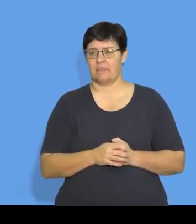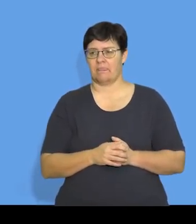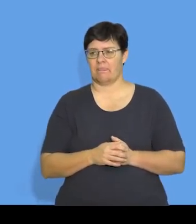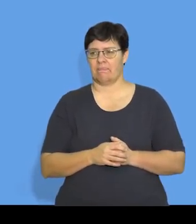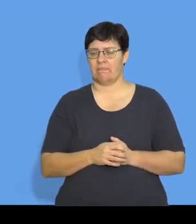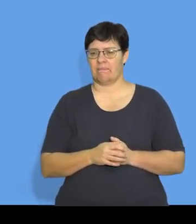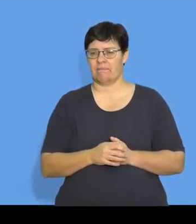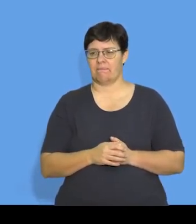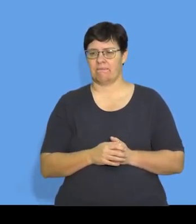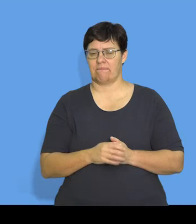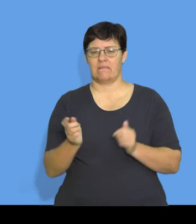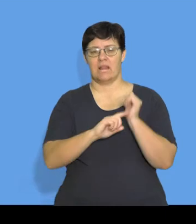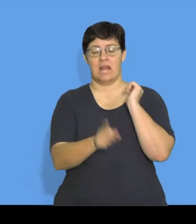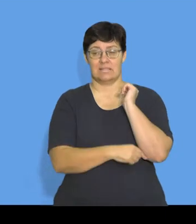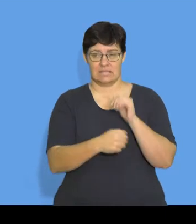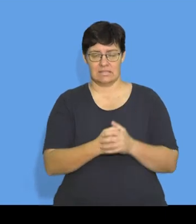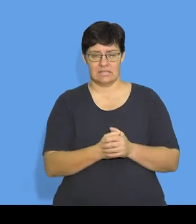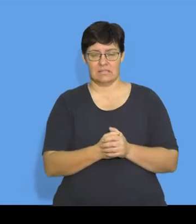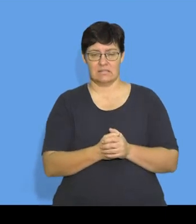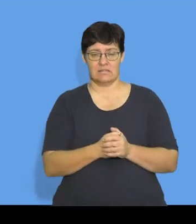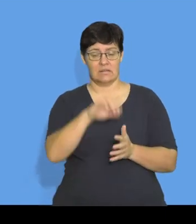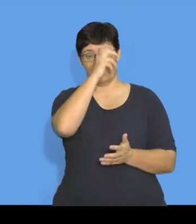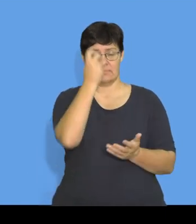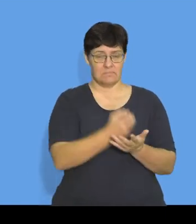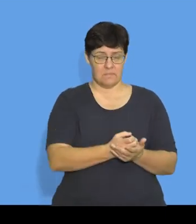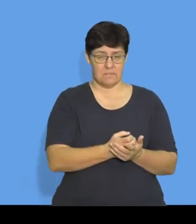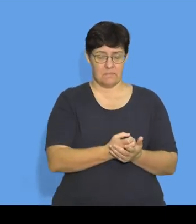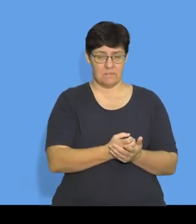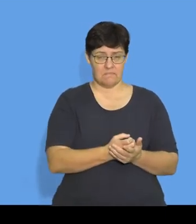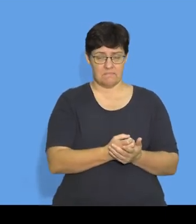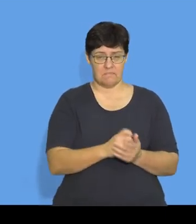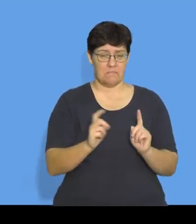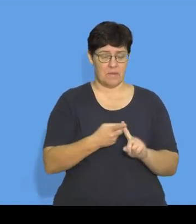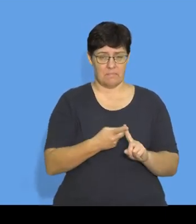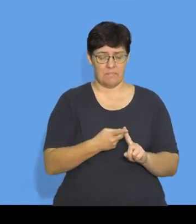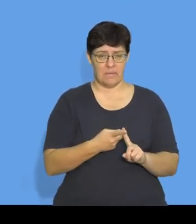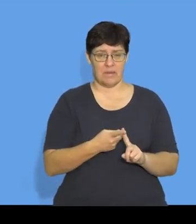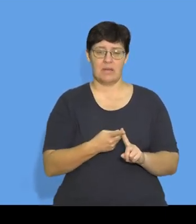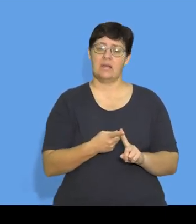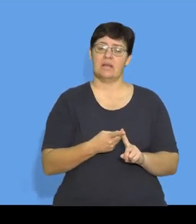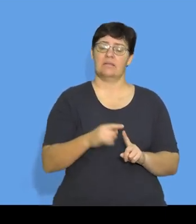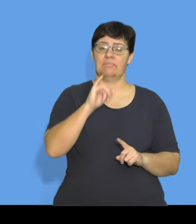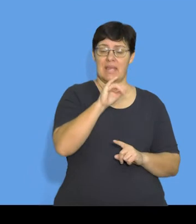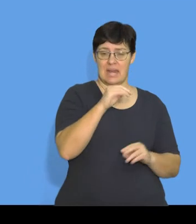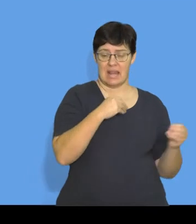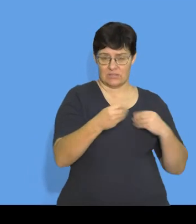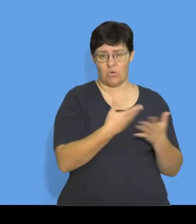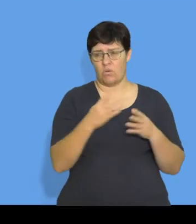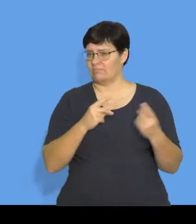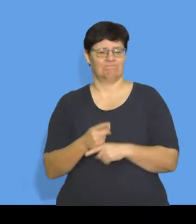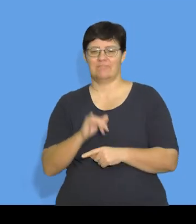And lastly, is the collision with the ball inelastic or elastic? Well, it's definitely